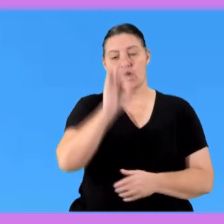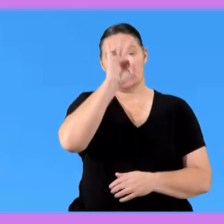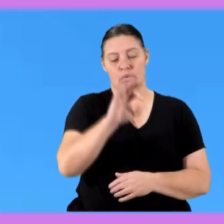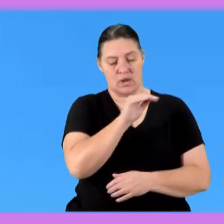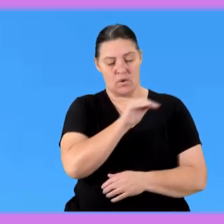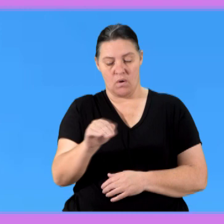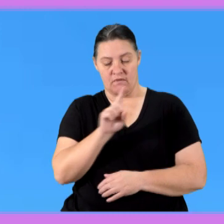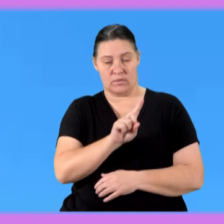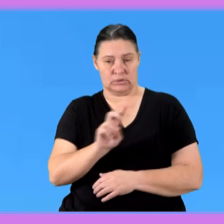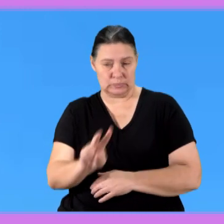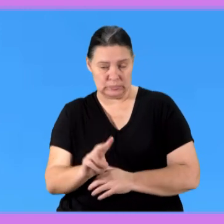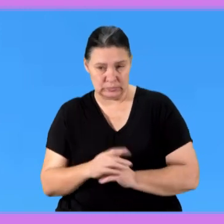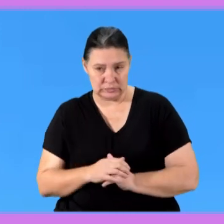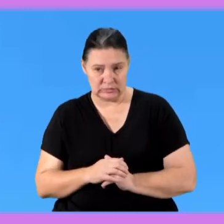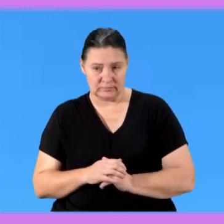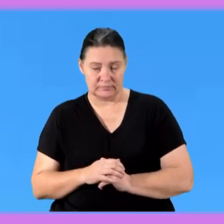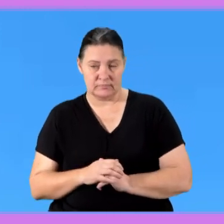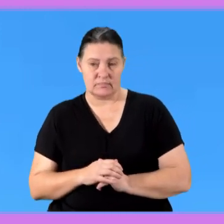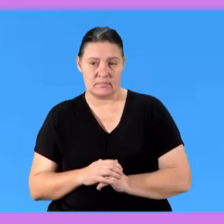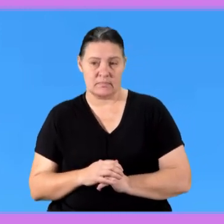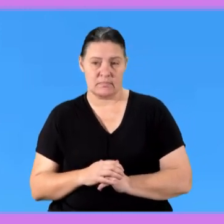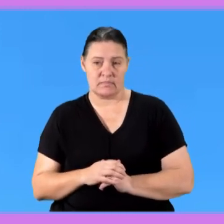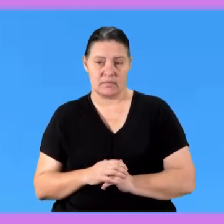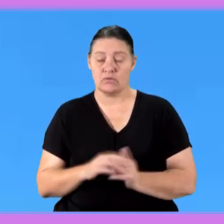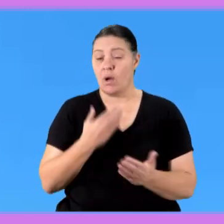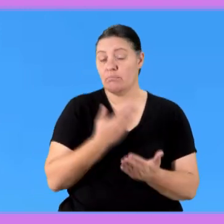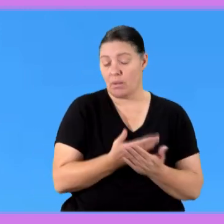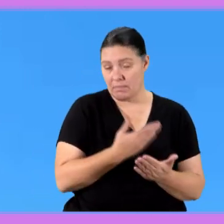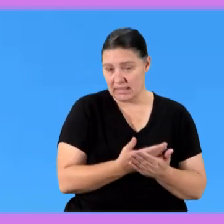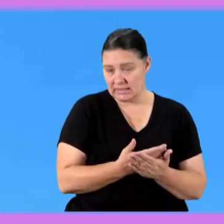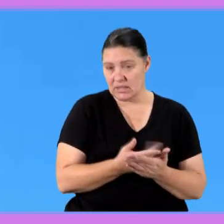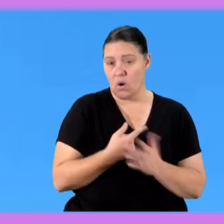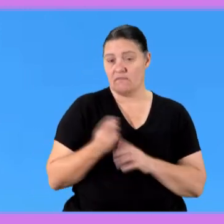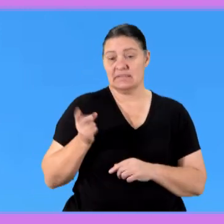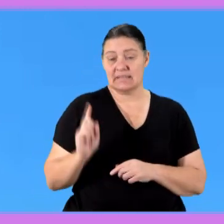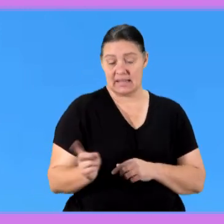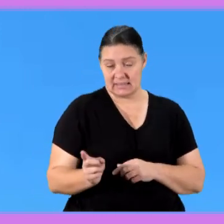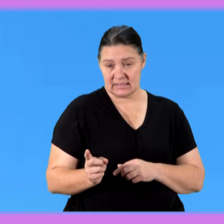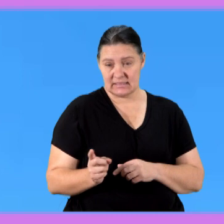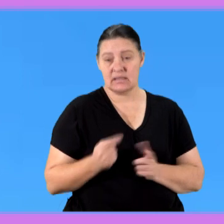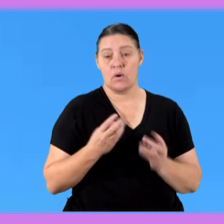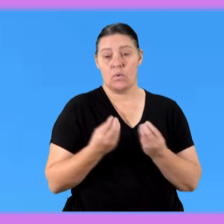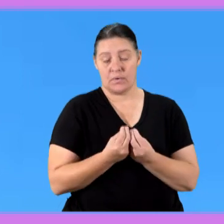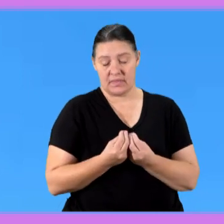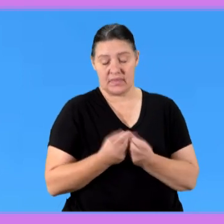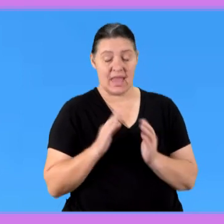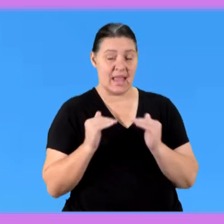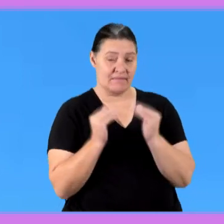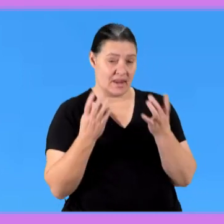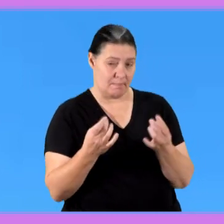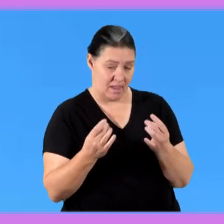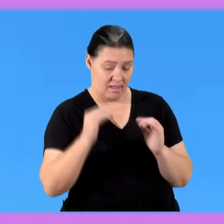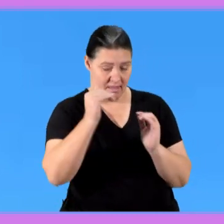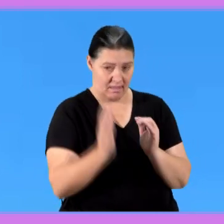down. So therefore, we'll say probability of tails with an even